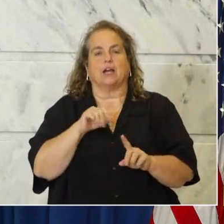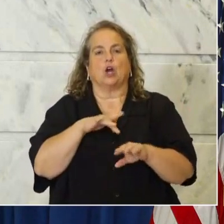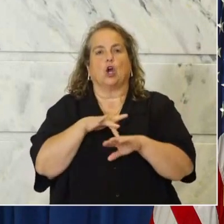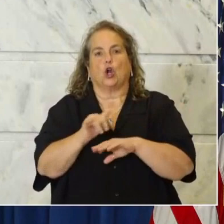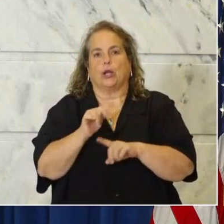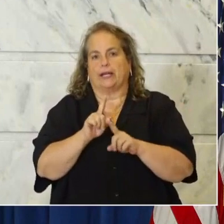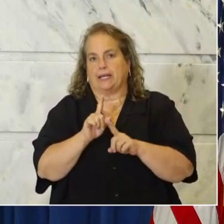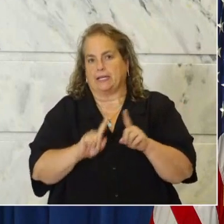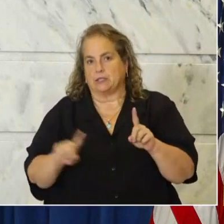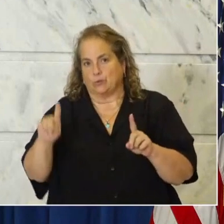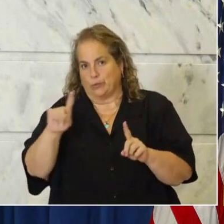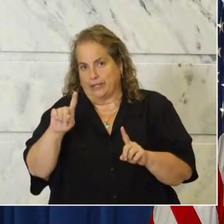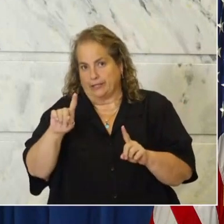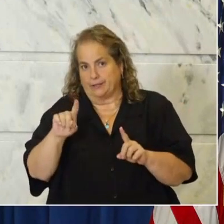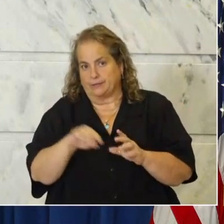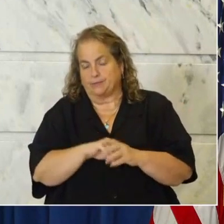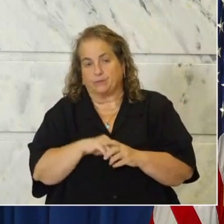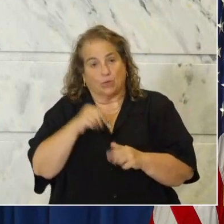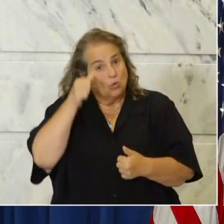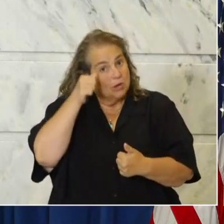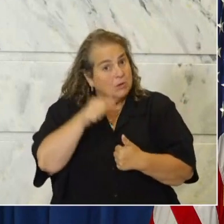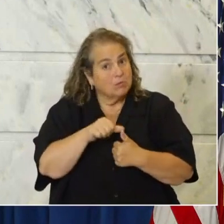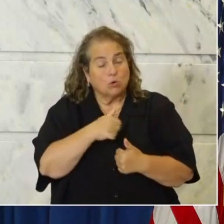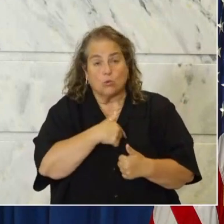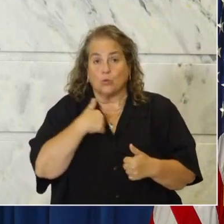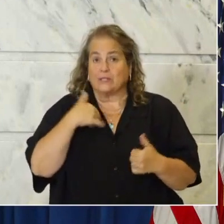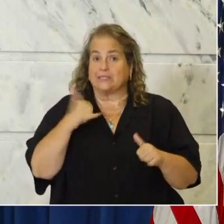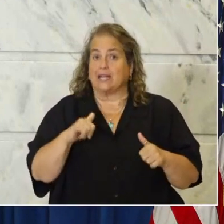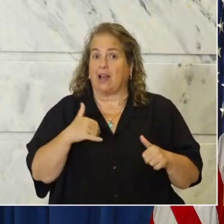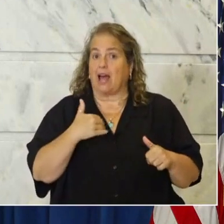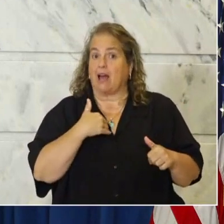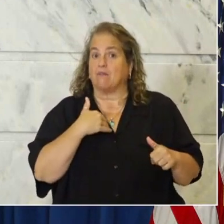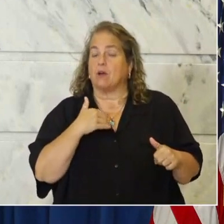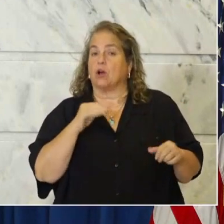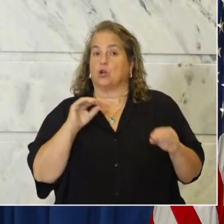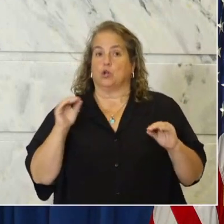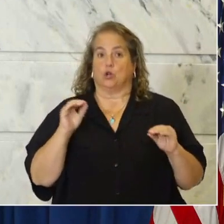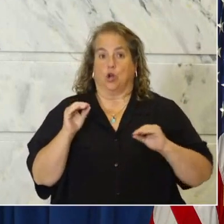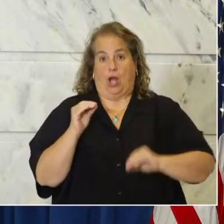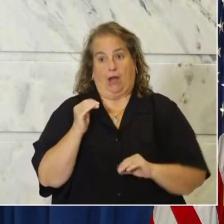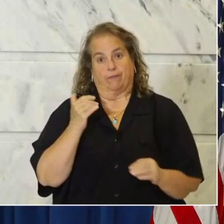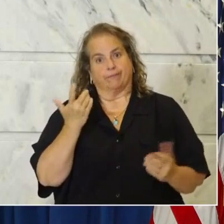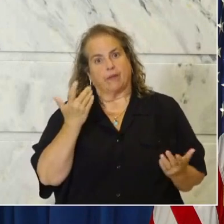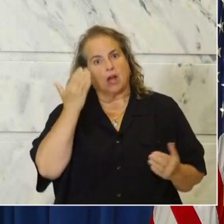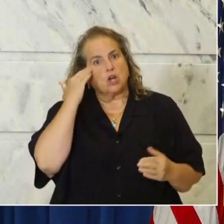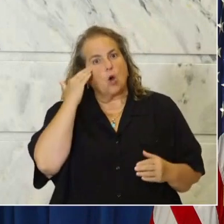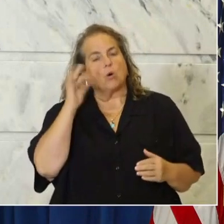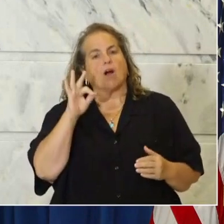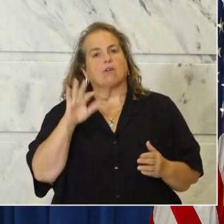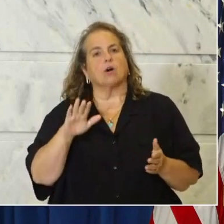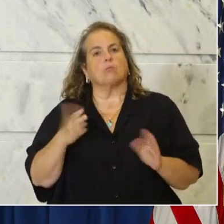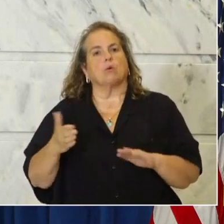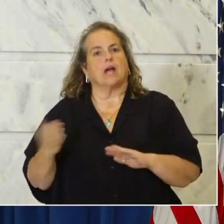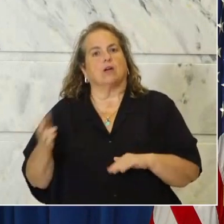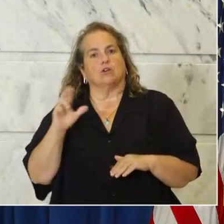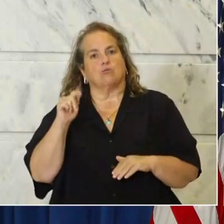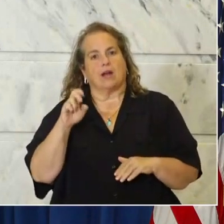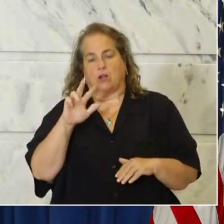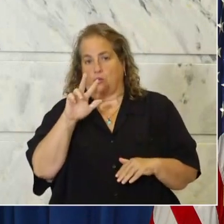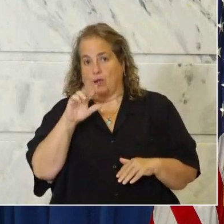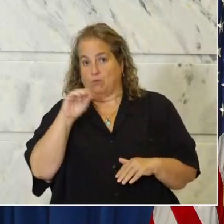early next week. Remember that we still have a known mortality rate of about 3%. And if you apply that